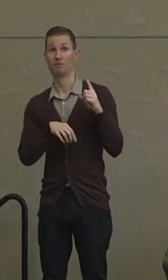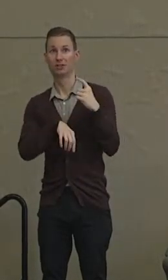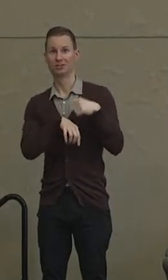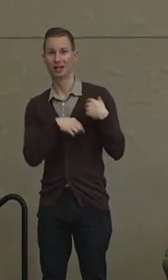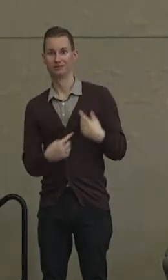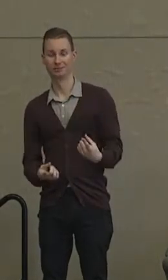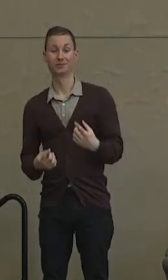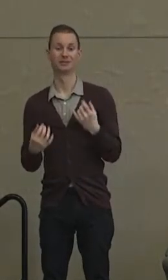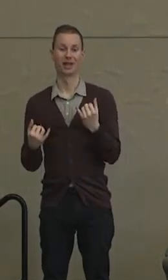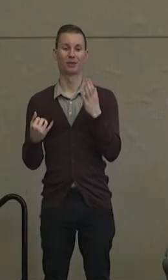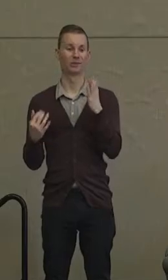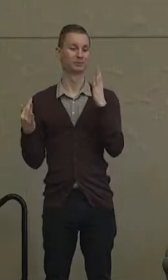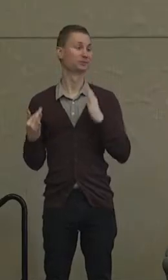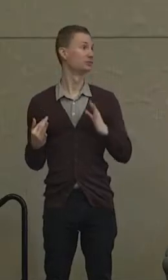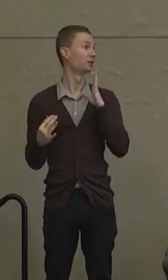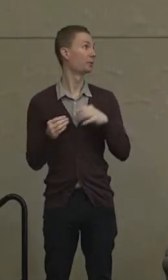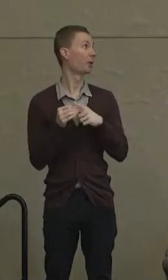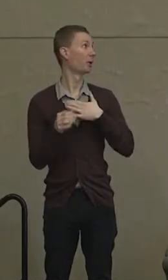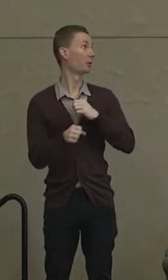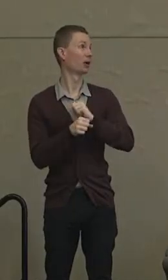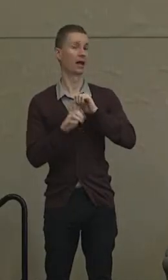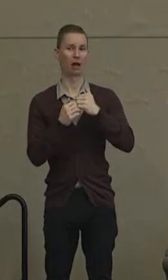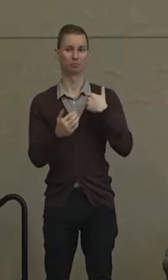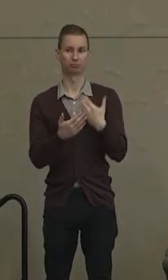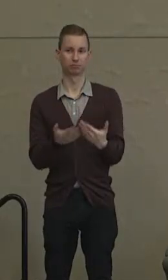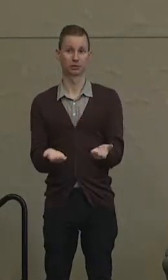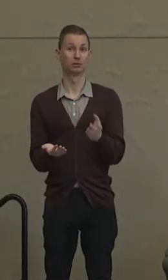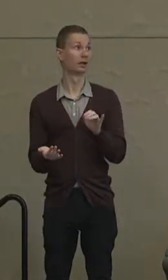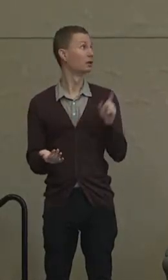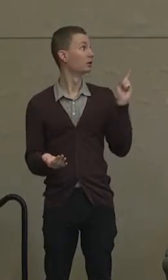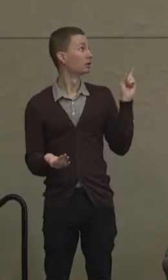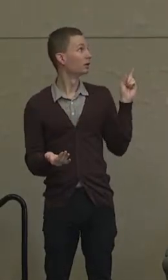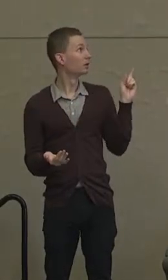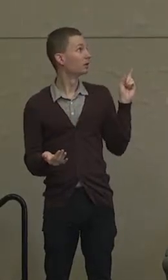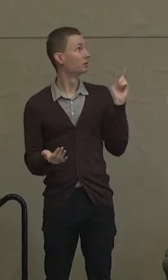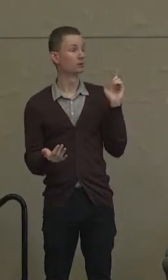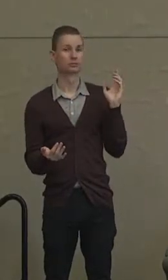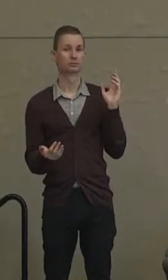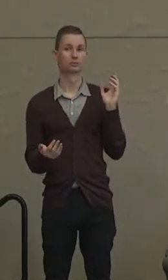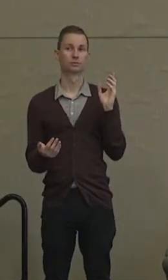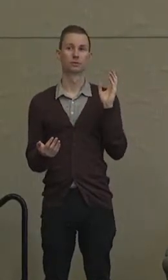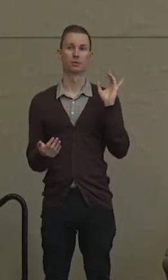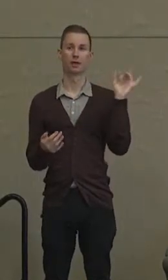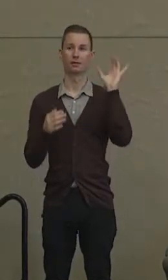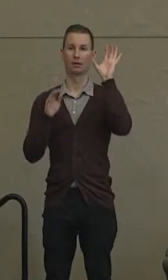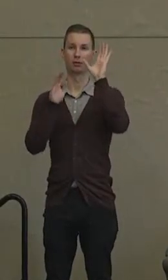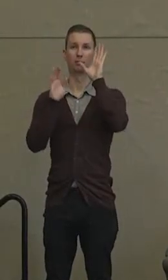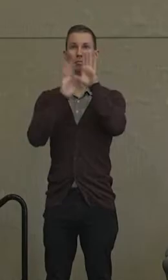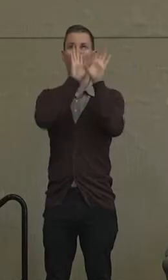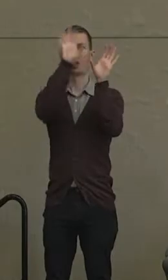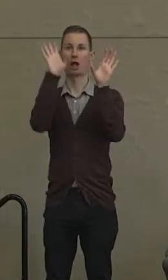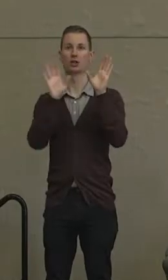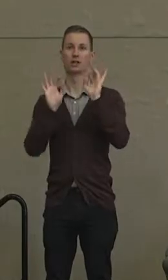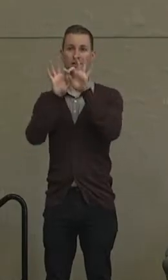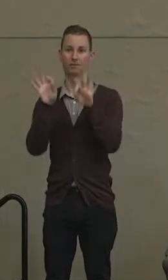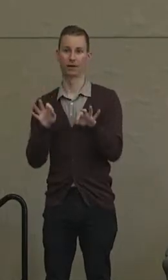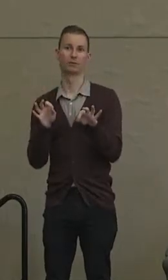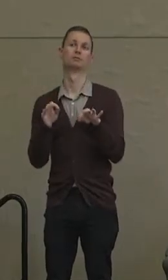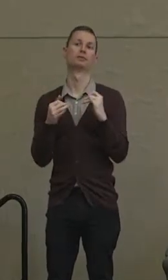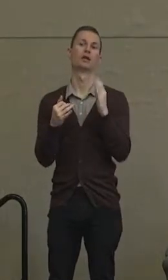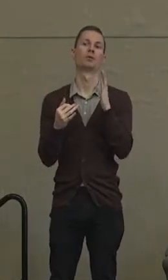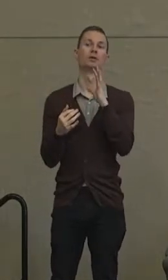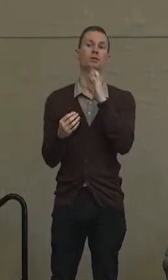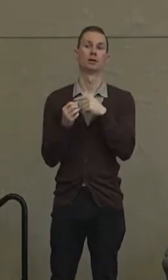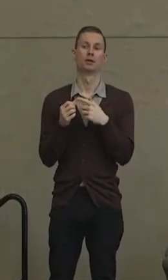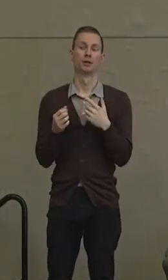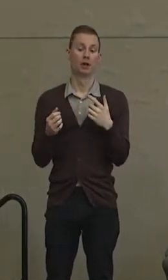So I'm going to now talk about my work and how I got here. So that's the framing and I want us to think about. So I began this work, and I always